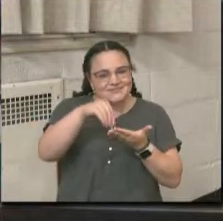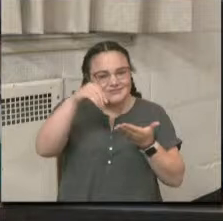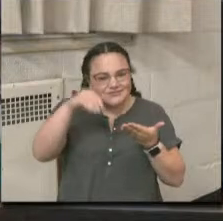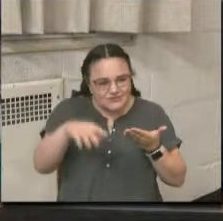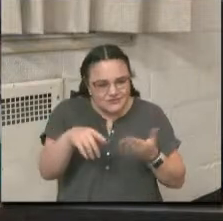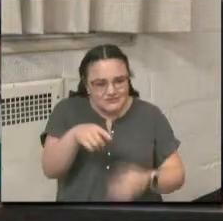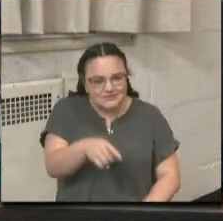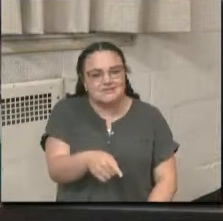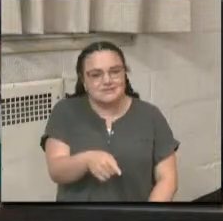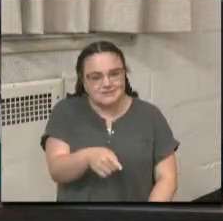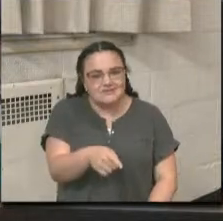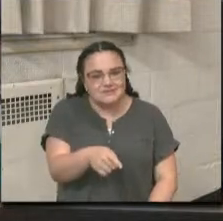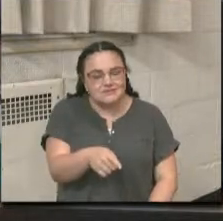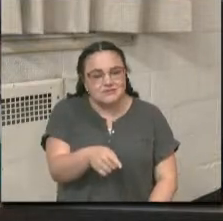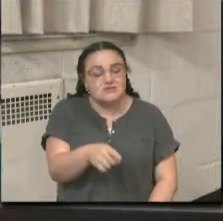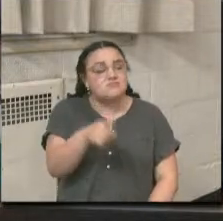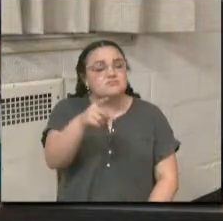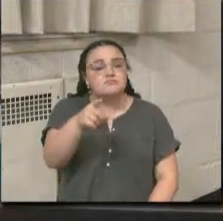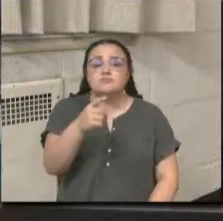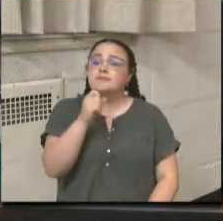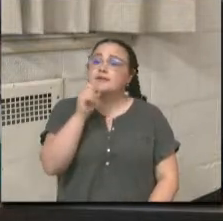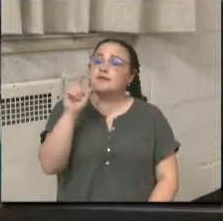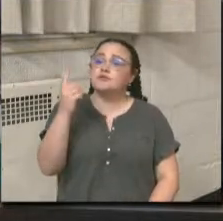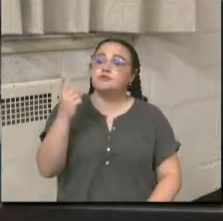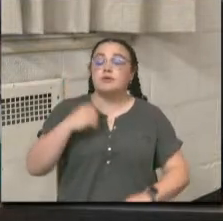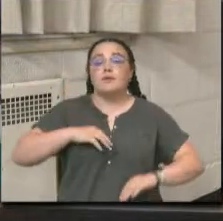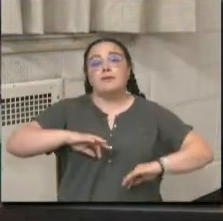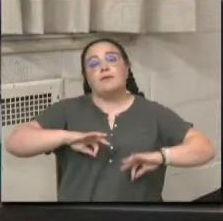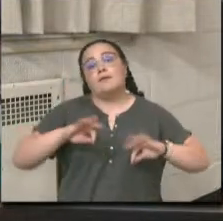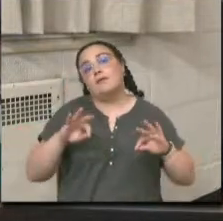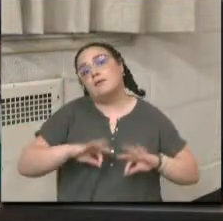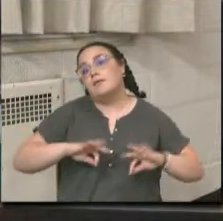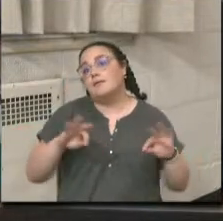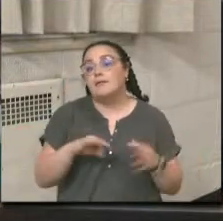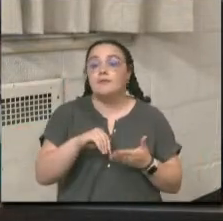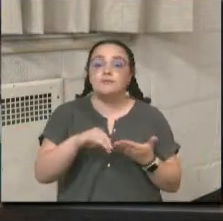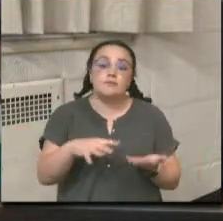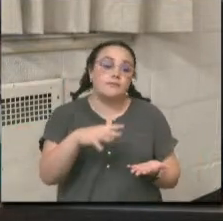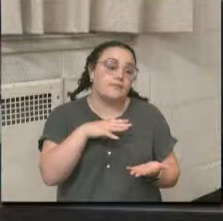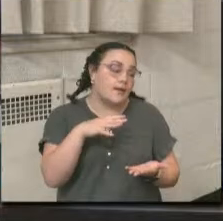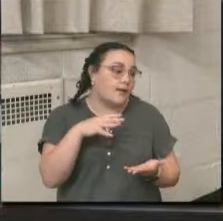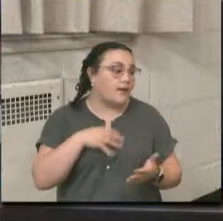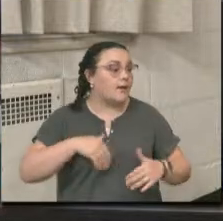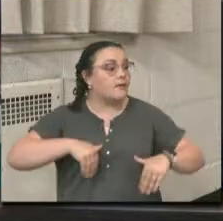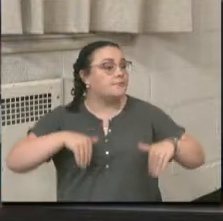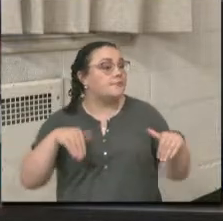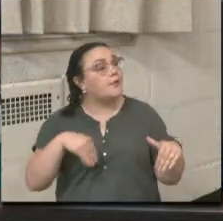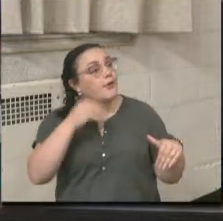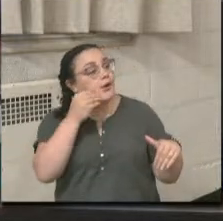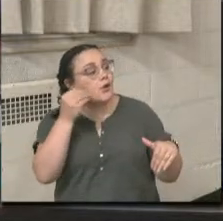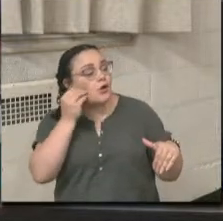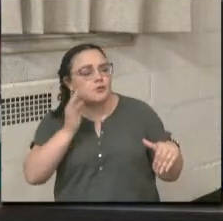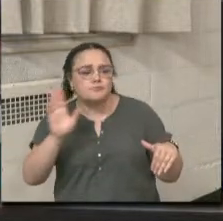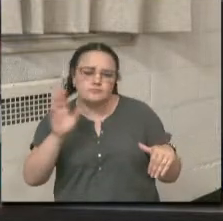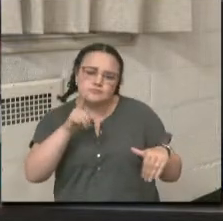setting a better future for your youth at home. And I think that's so beautiful, and I find it very inspiring. So